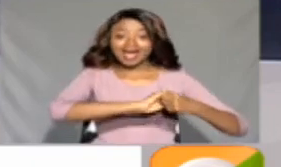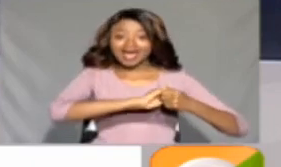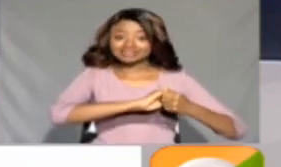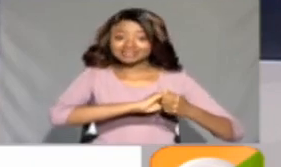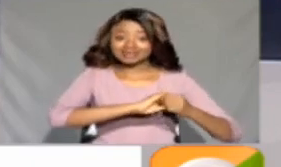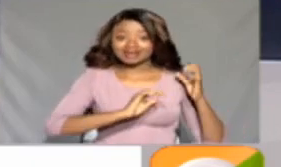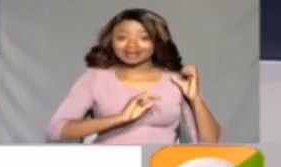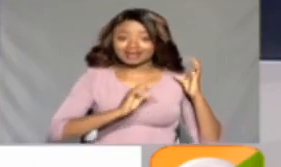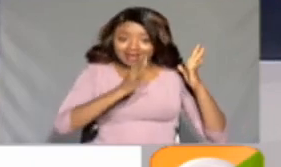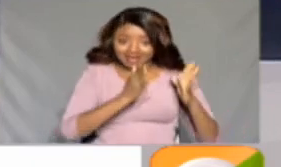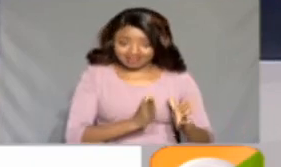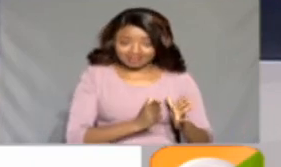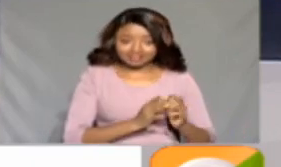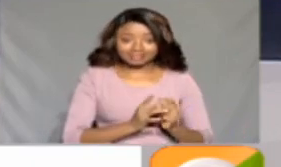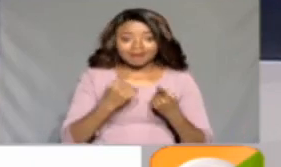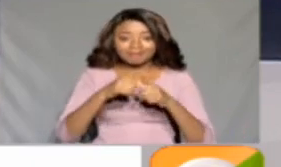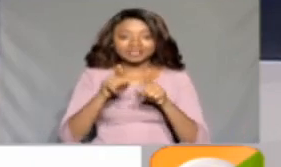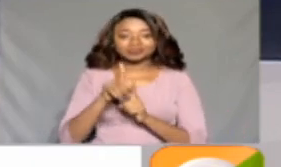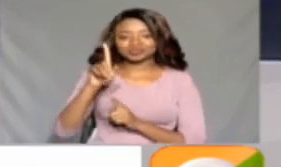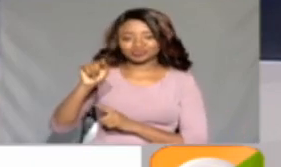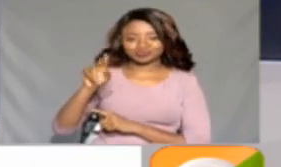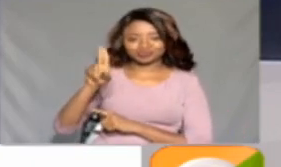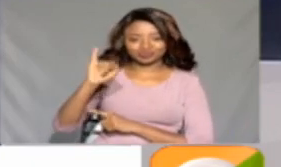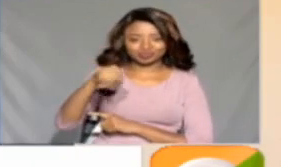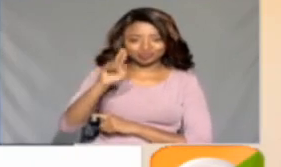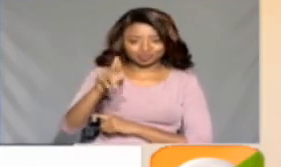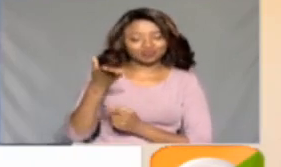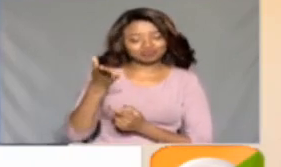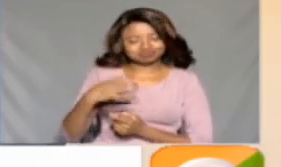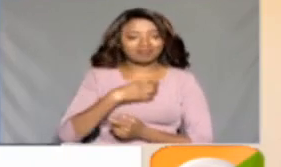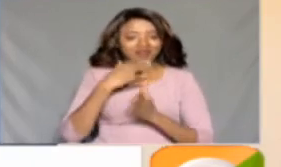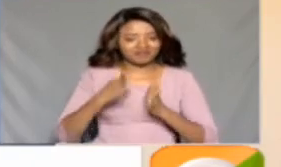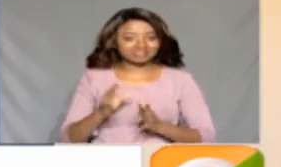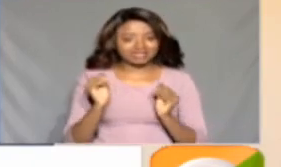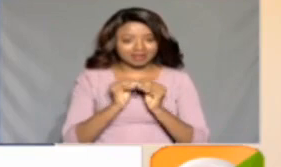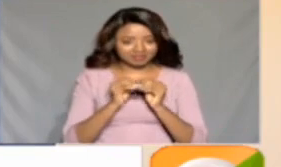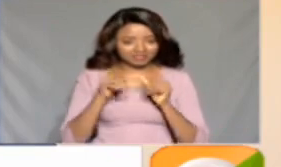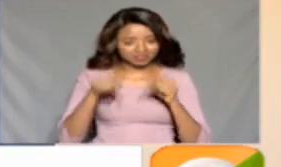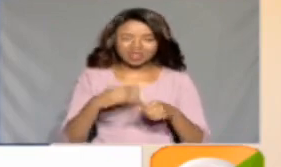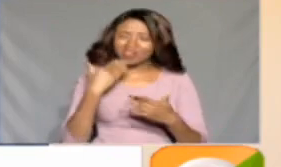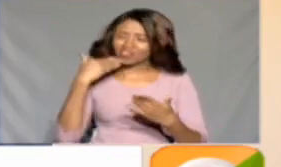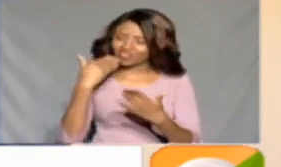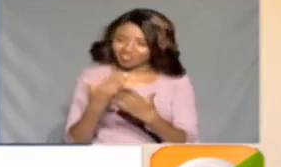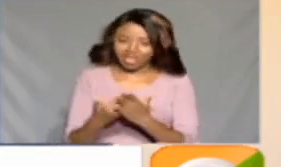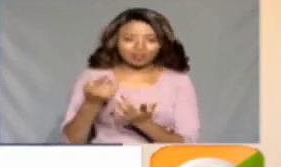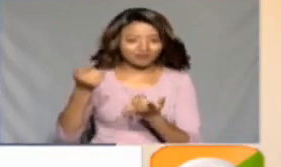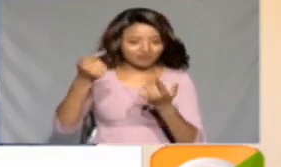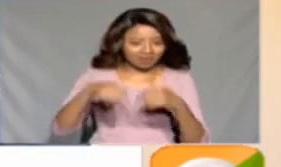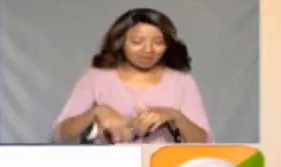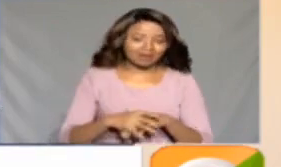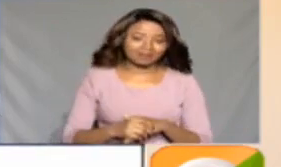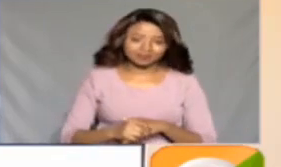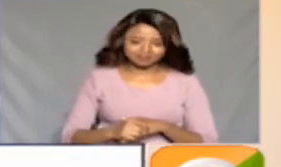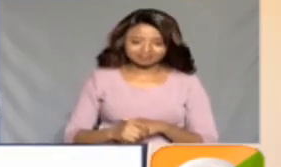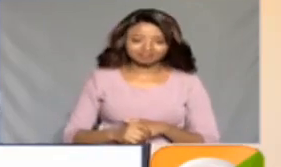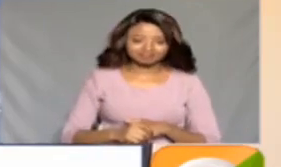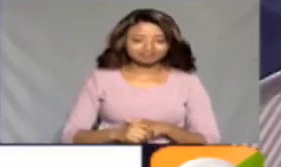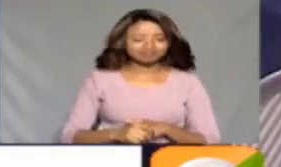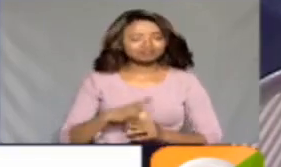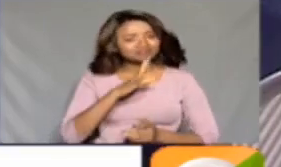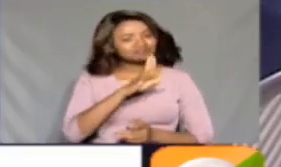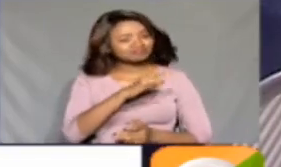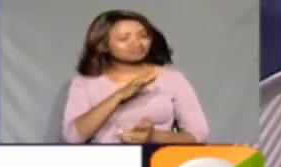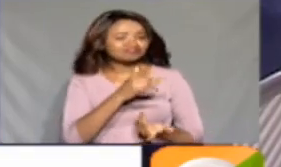The Party Secretary General Raphael Tuju is our guest on NEWSNIGHT. Thank you so much. Thank you. For making time for us tonight. Honorable